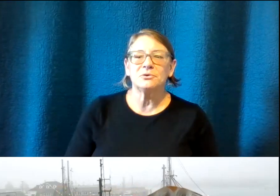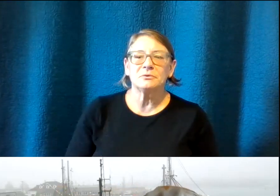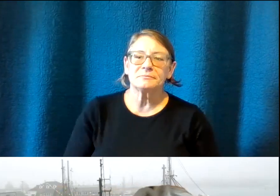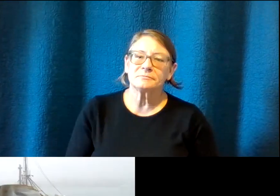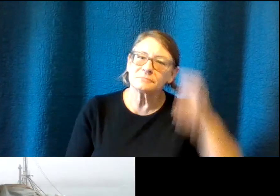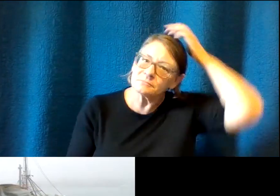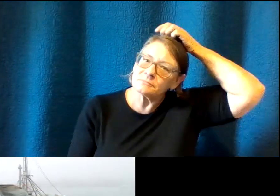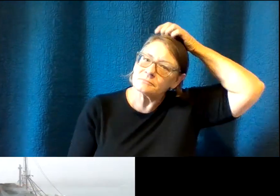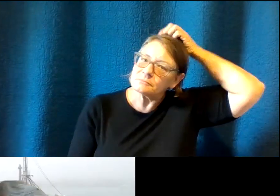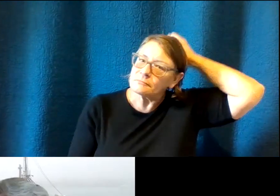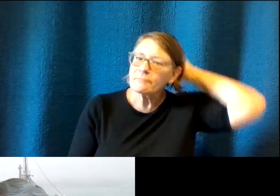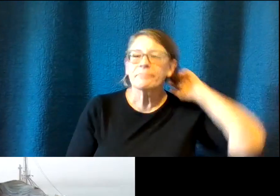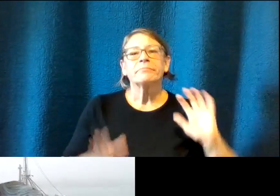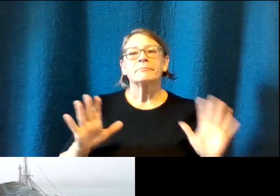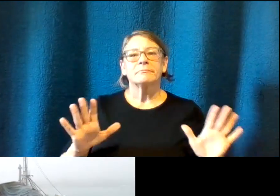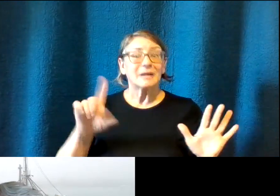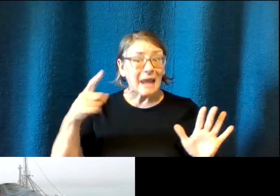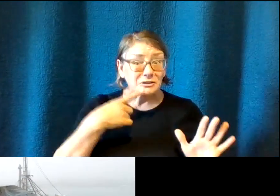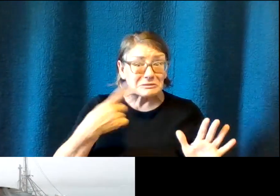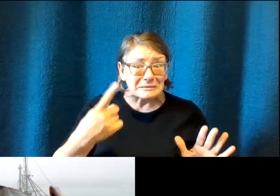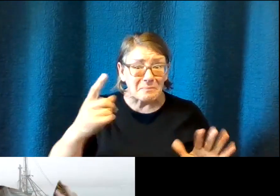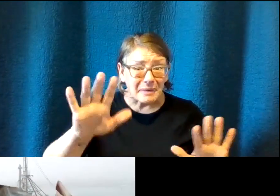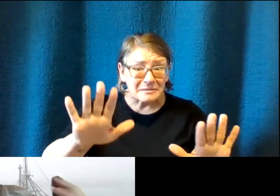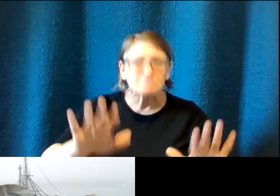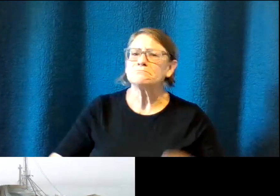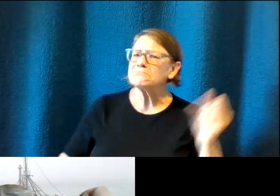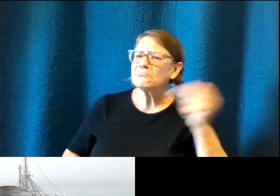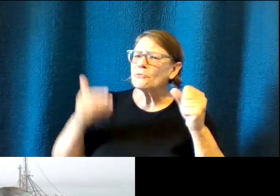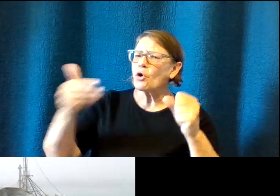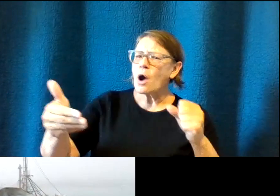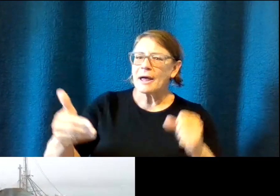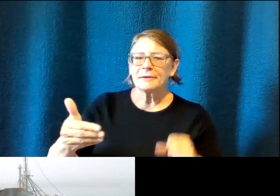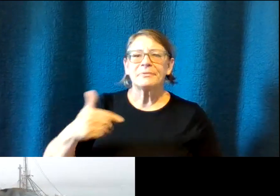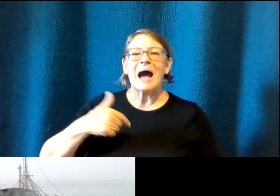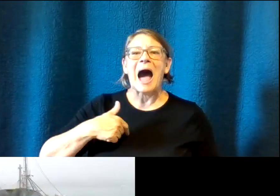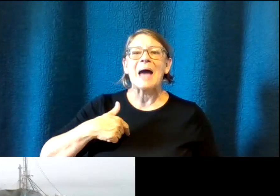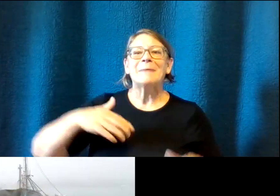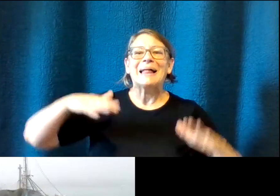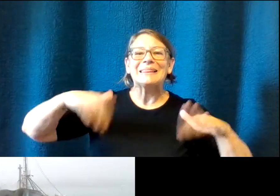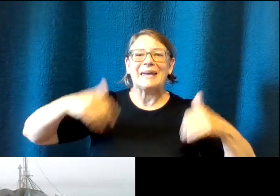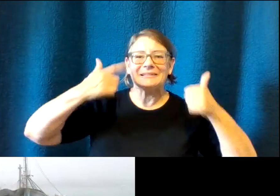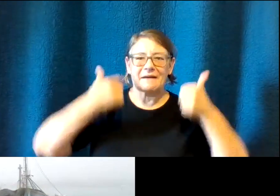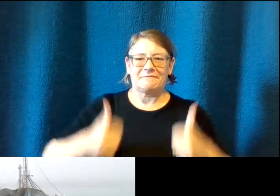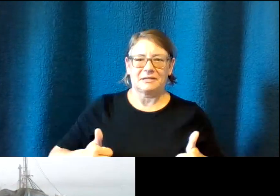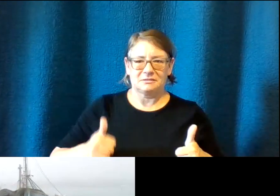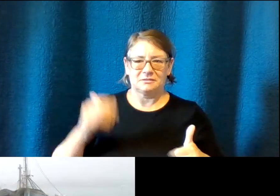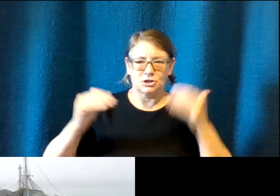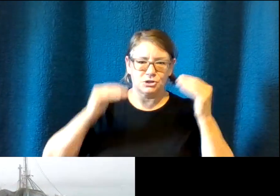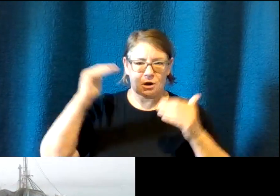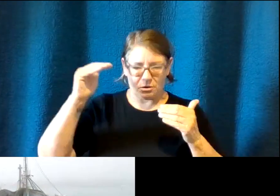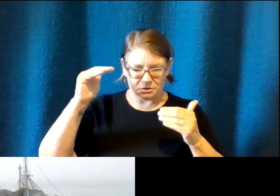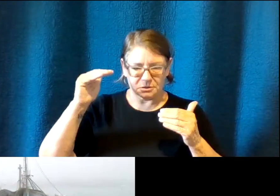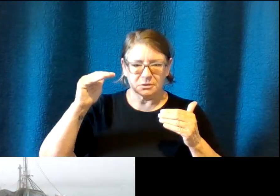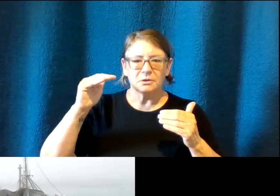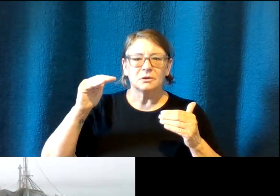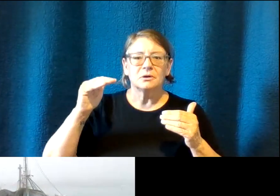Is Ernest around? Can I just say? Sure, Betsy. Go ahead, Betsy. I'm a late deafened person.